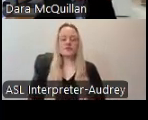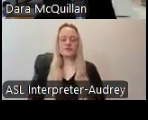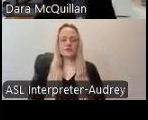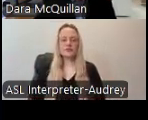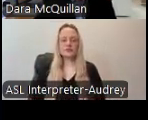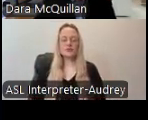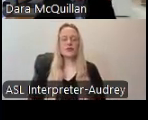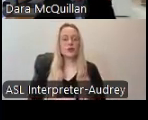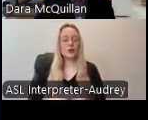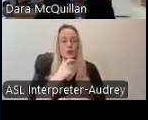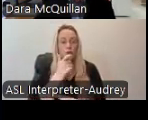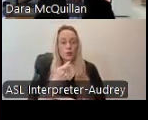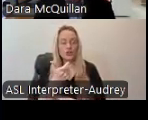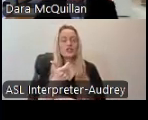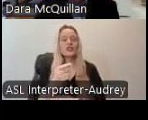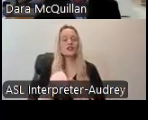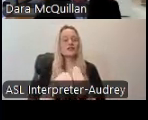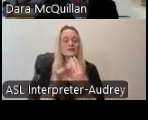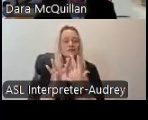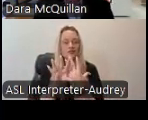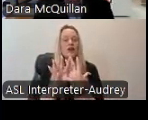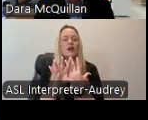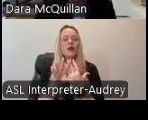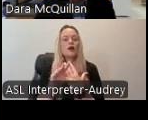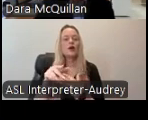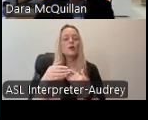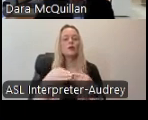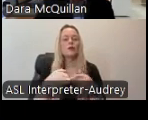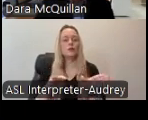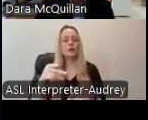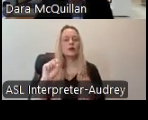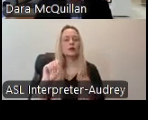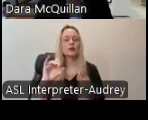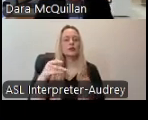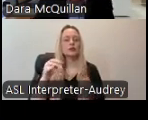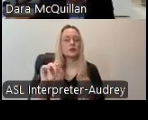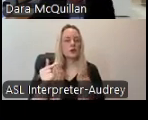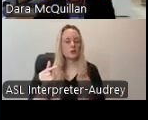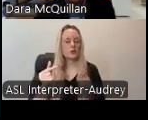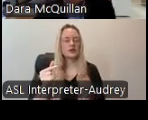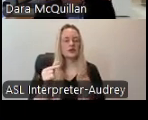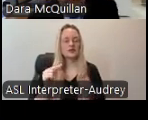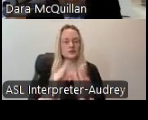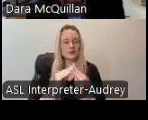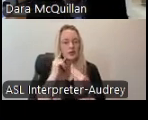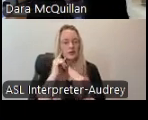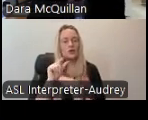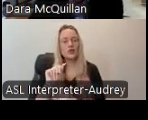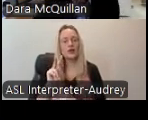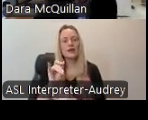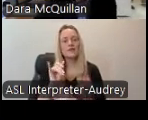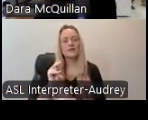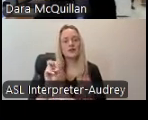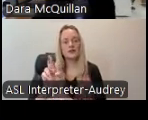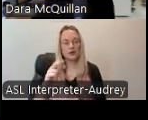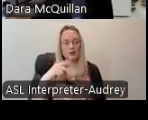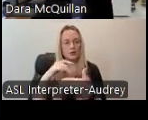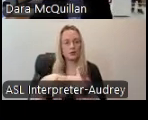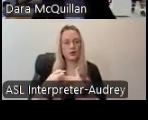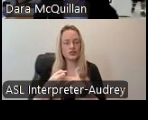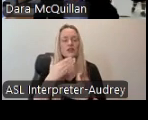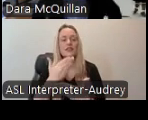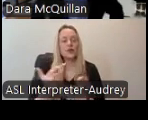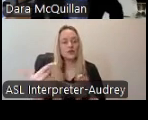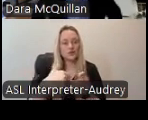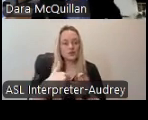You are tuning into the remote public scoping session for the Avenir project. Thank you for joining. I'm